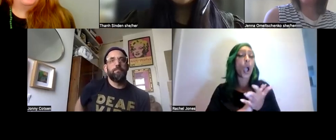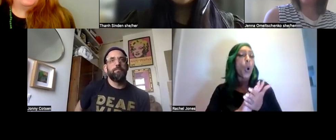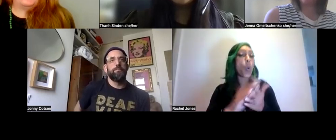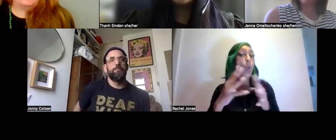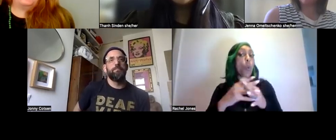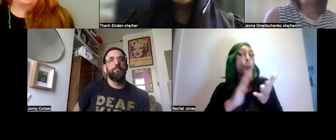rider